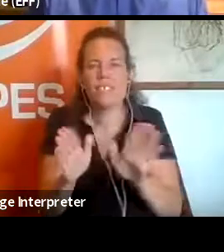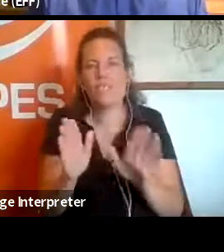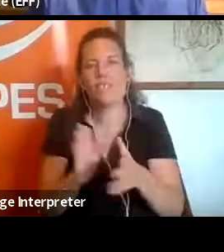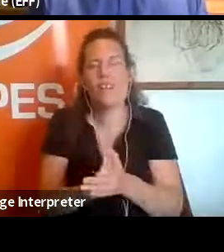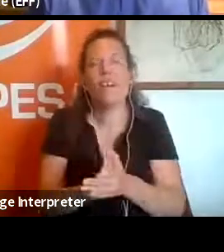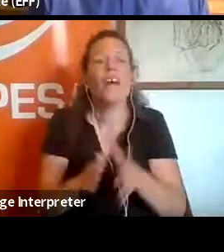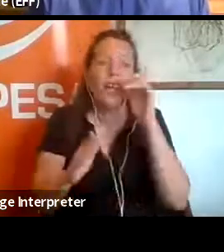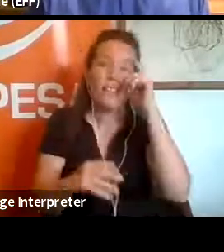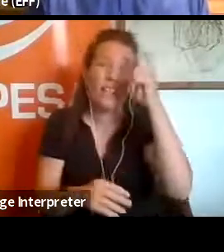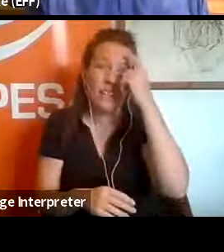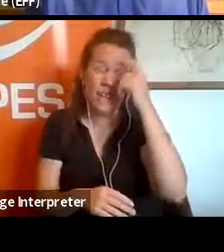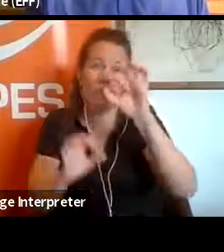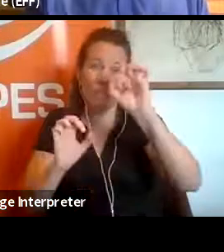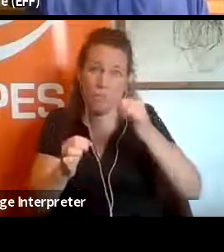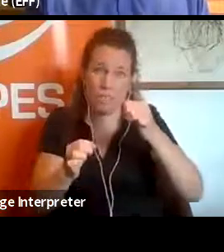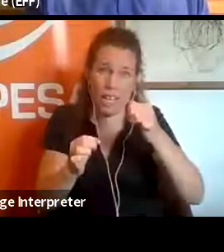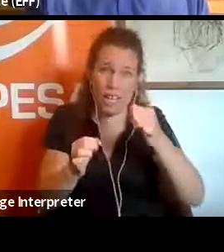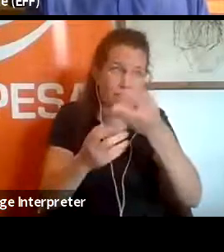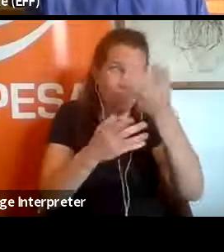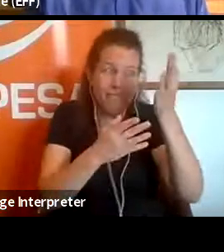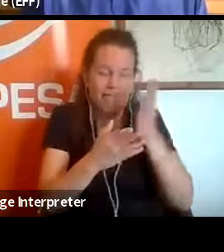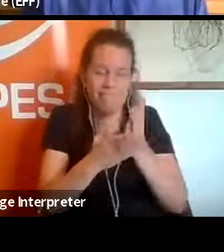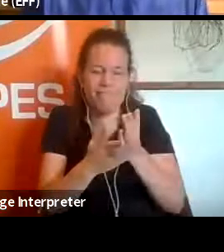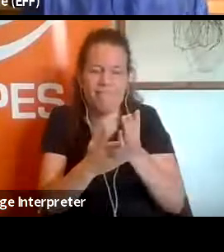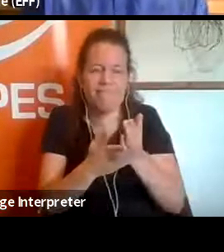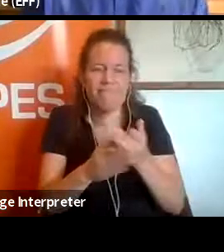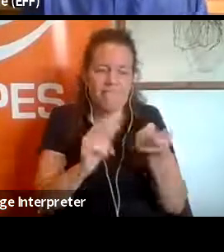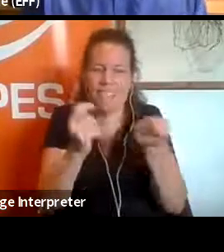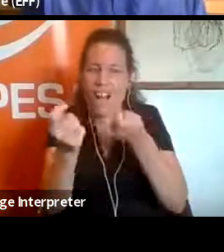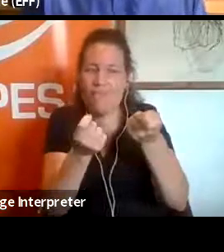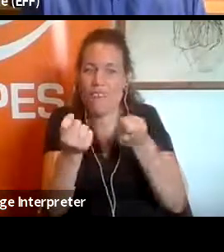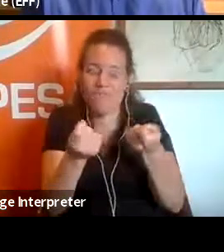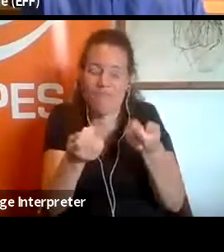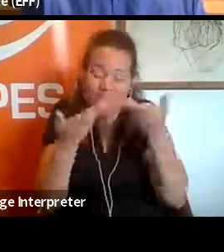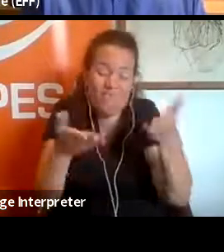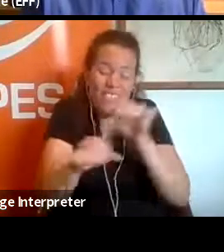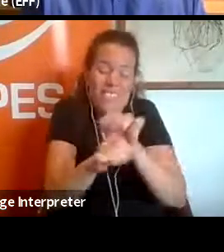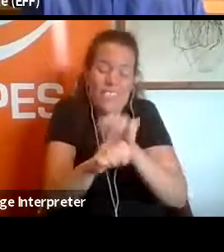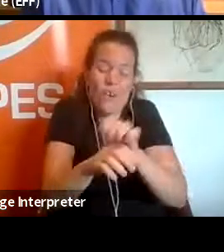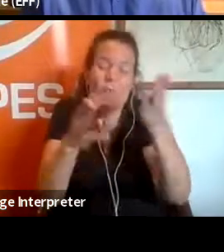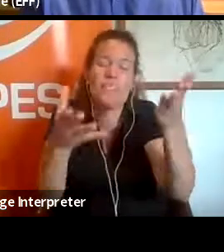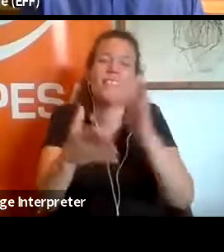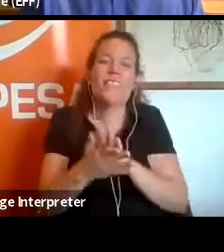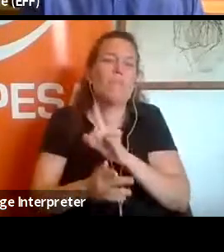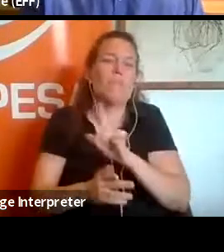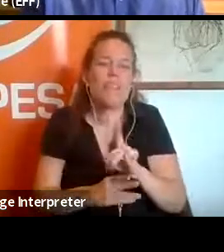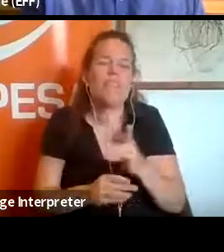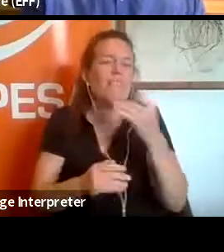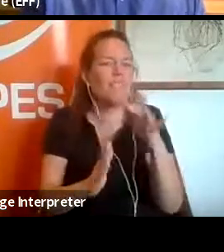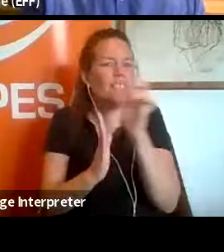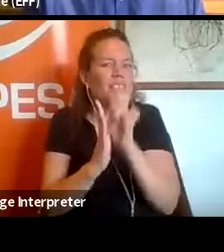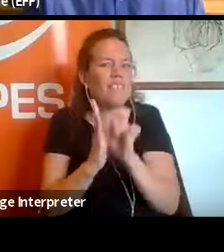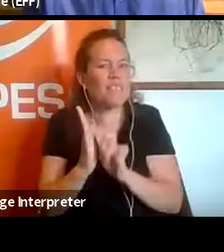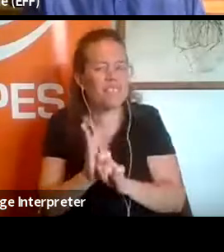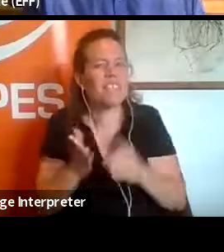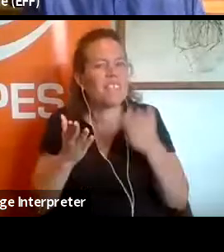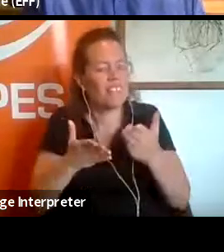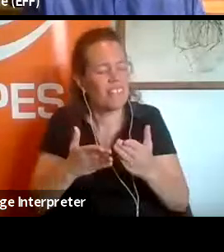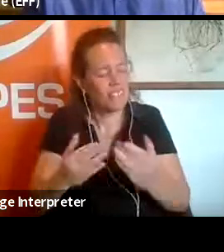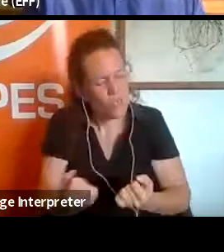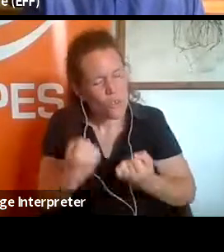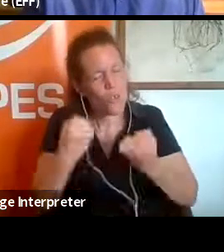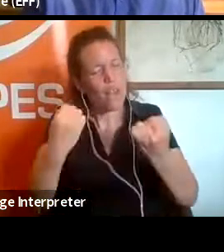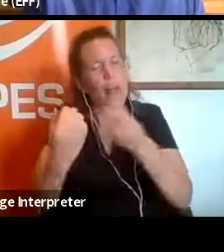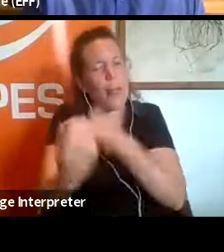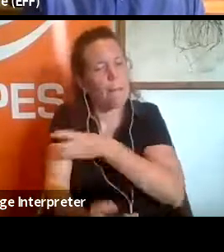job in the main. But I think if it's phrased that way and it's just to empower and enable, it can